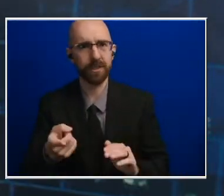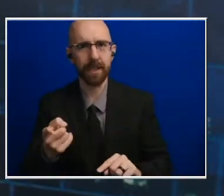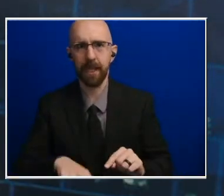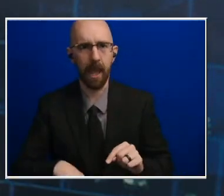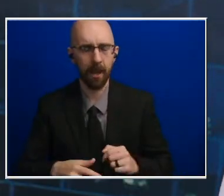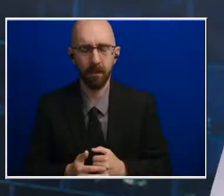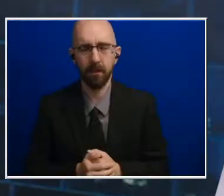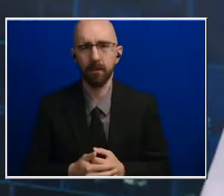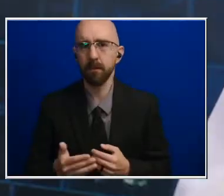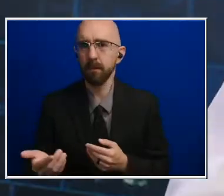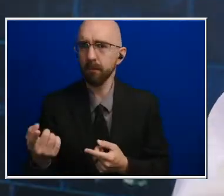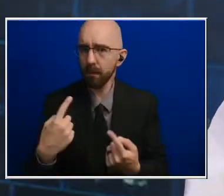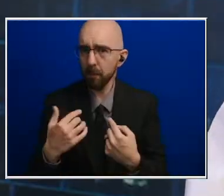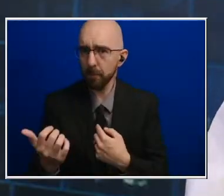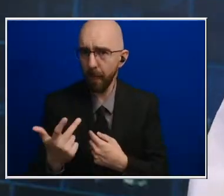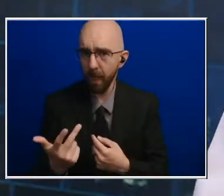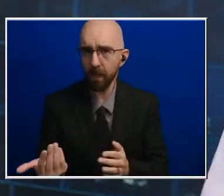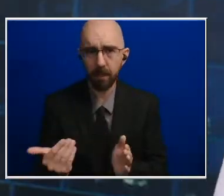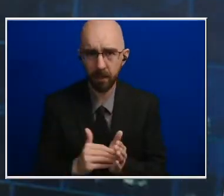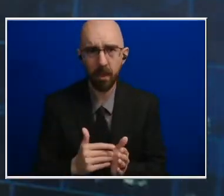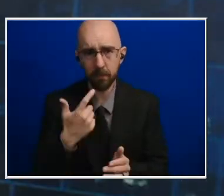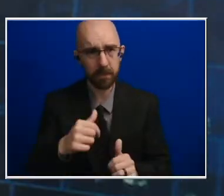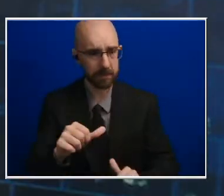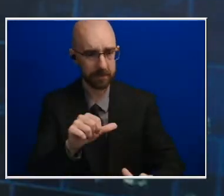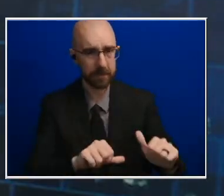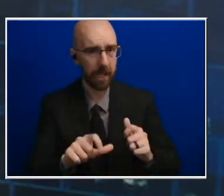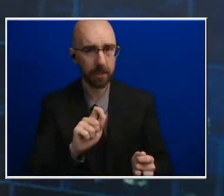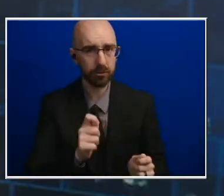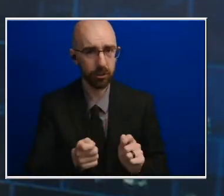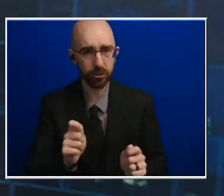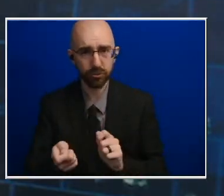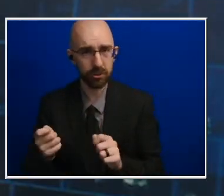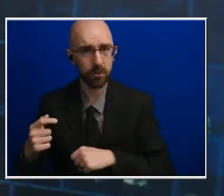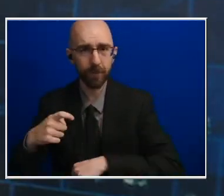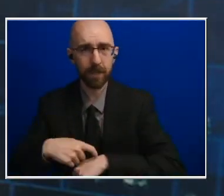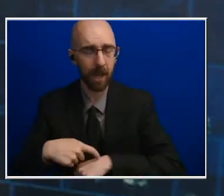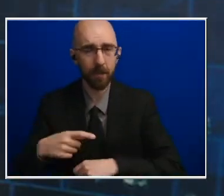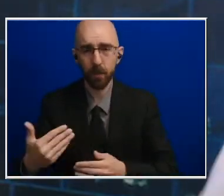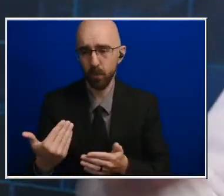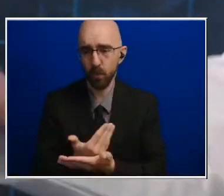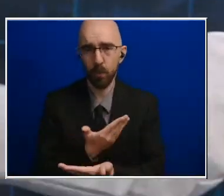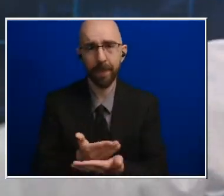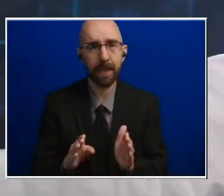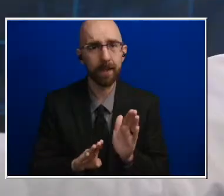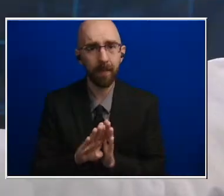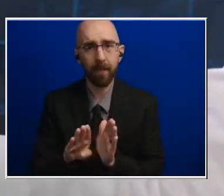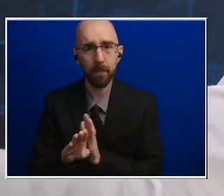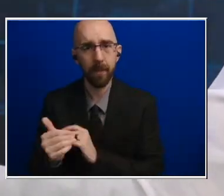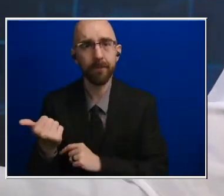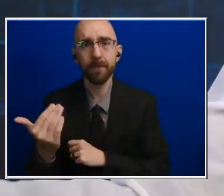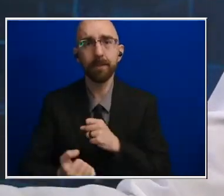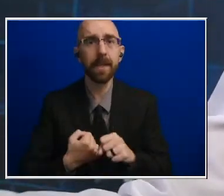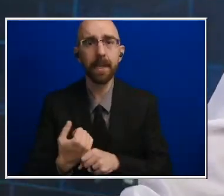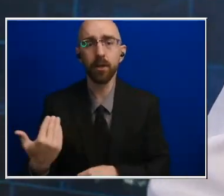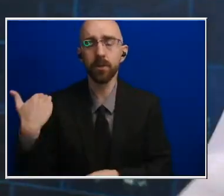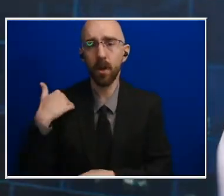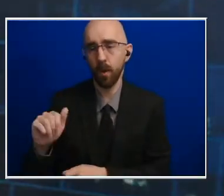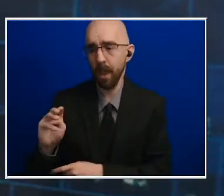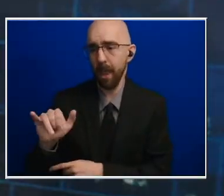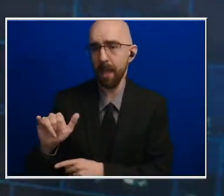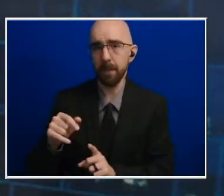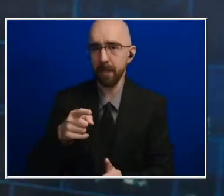back. Because the science, you know, changes things, there's new things developed. And so 15 years ago, Amy, this was not an option for